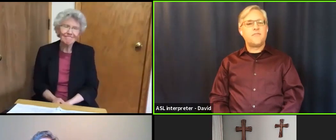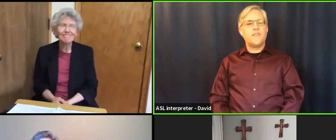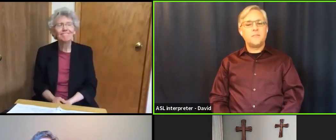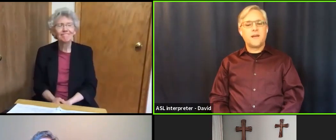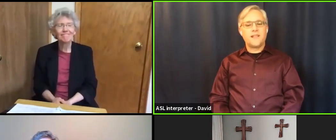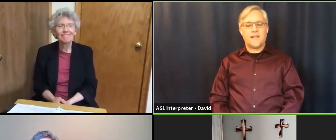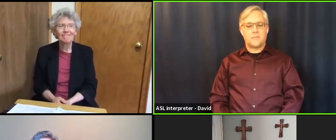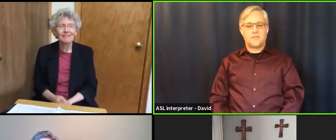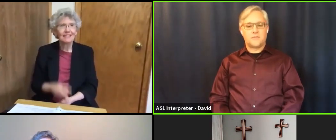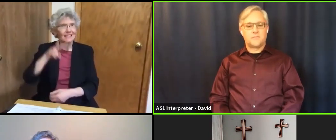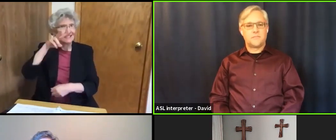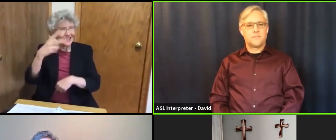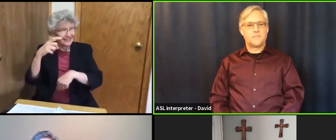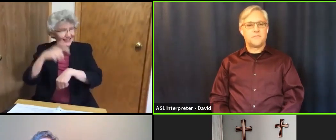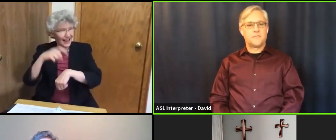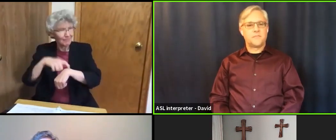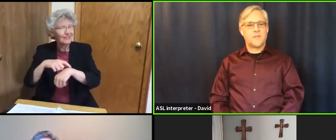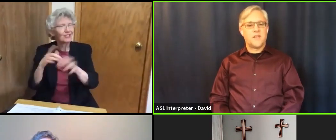to him, "Feed my lambs."